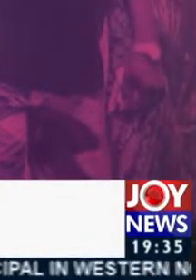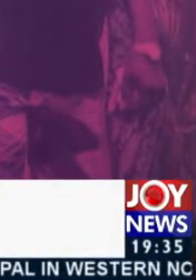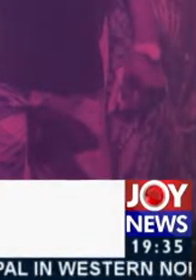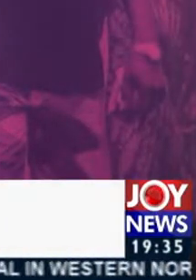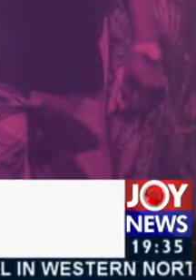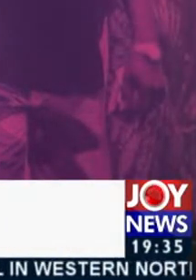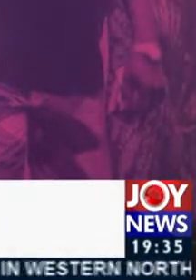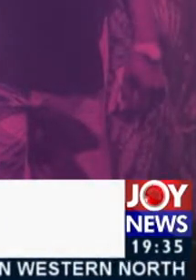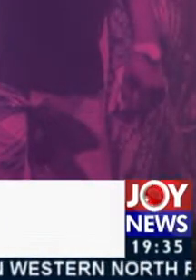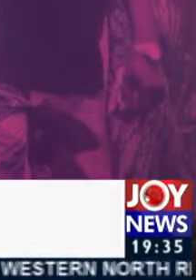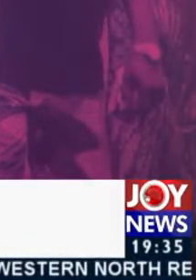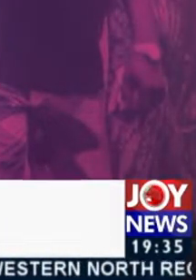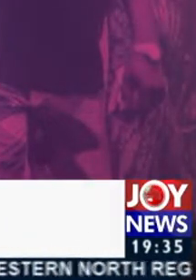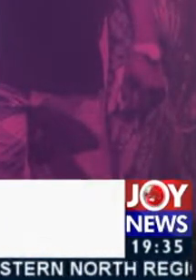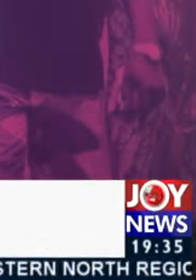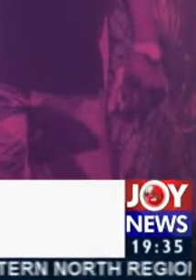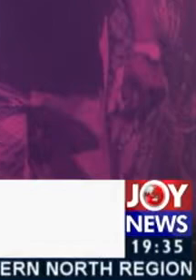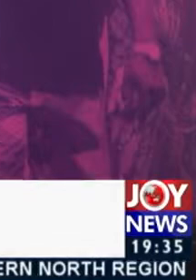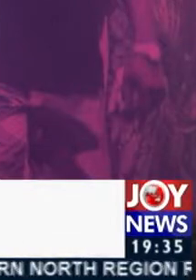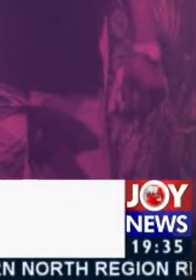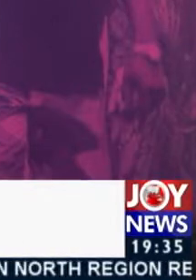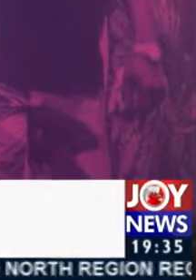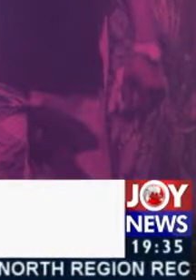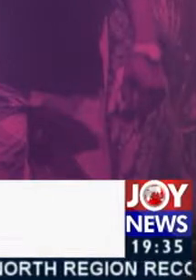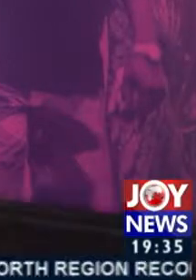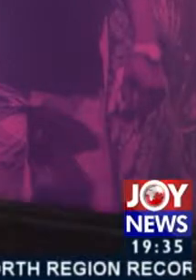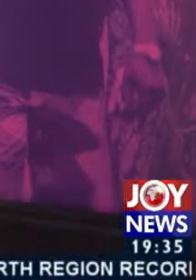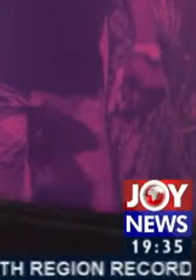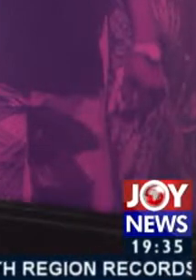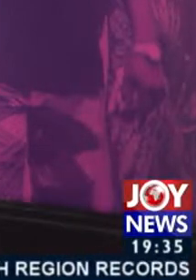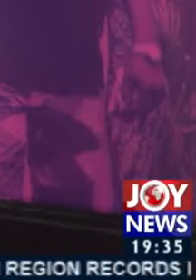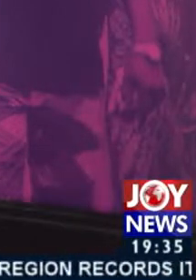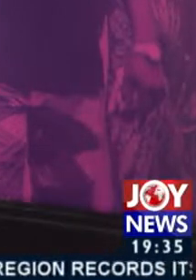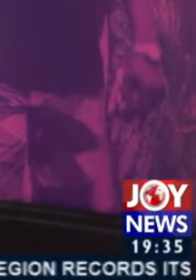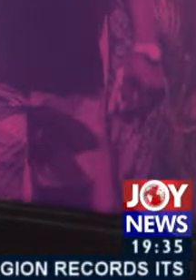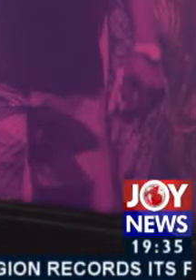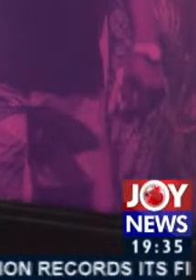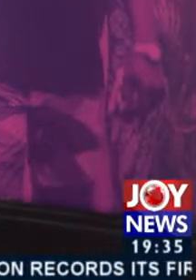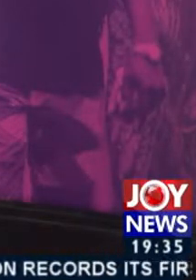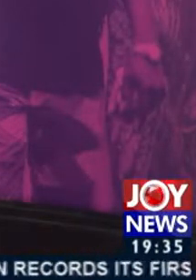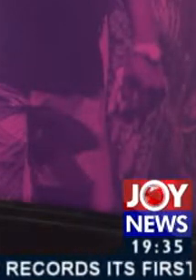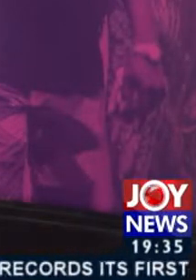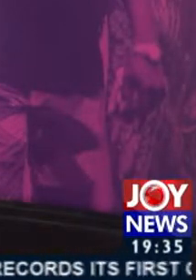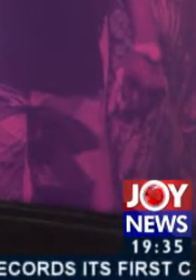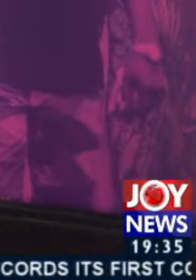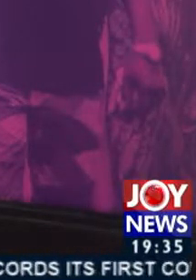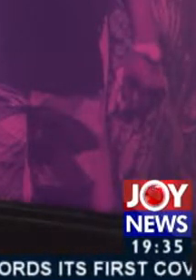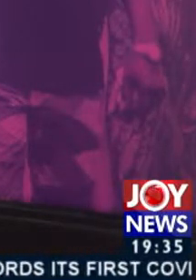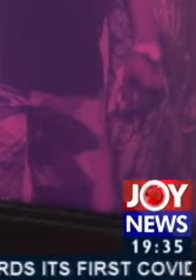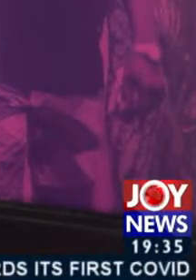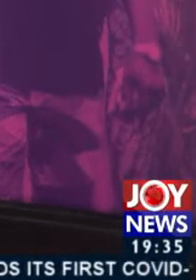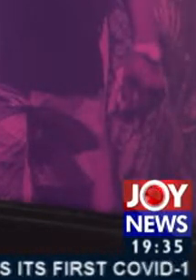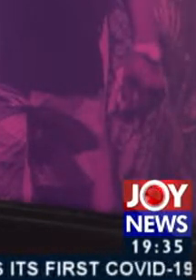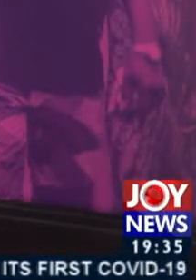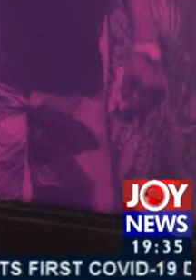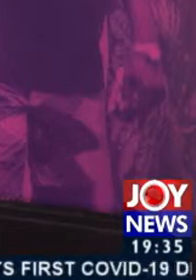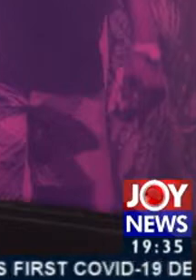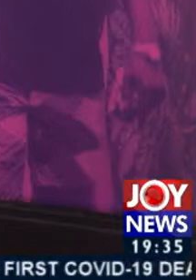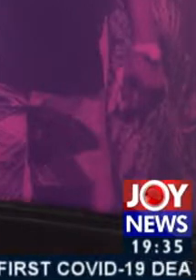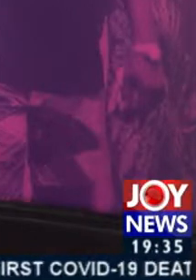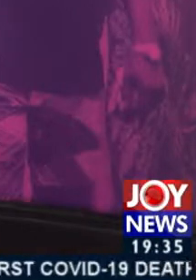On DSTV channel 421 and GoTV channel 144, we're live as well. And if you must leave the television set, catch the program live